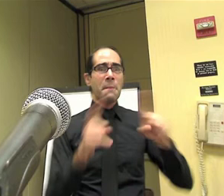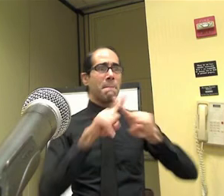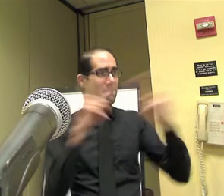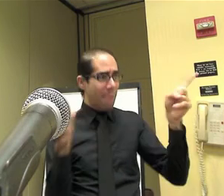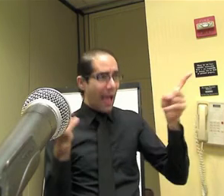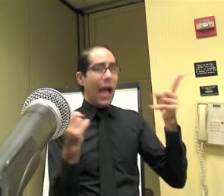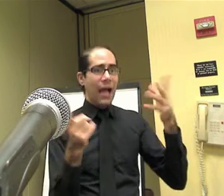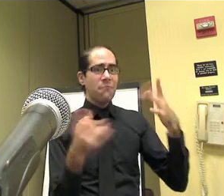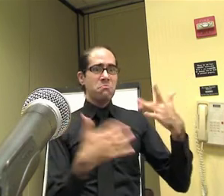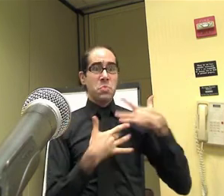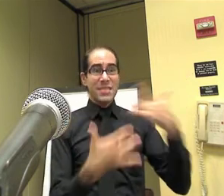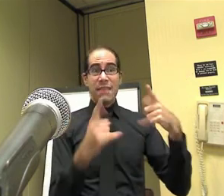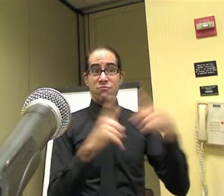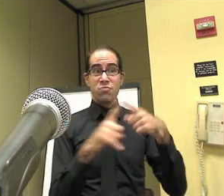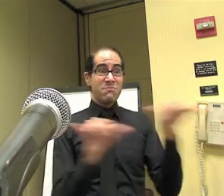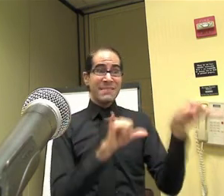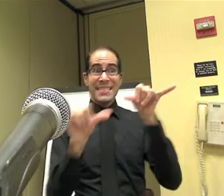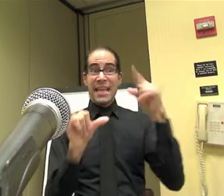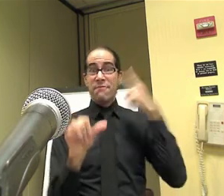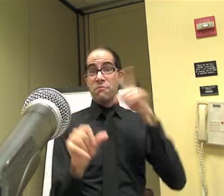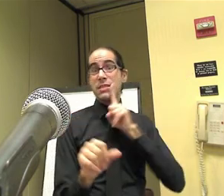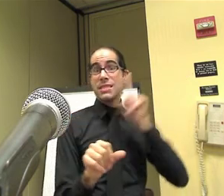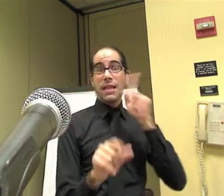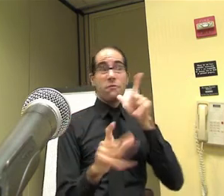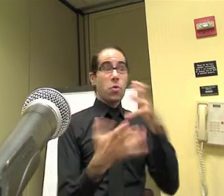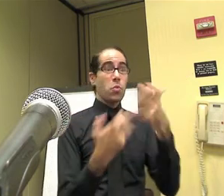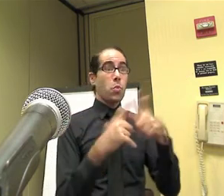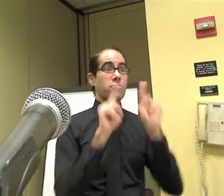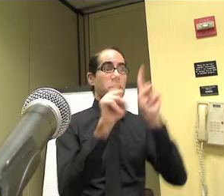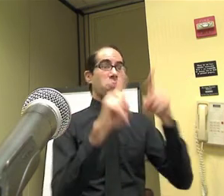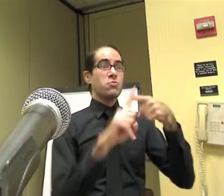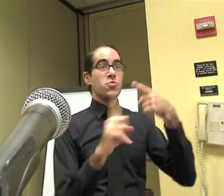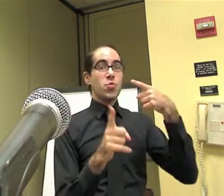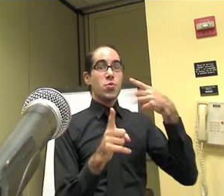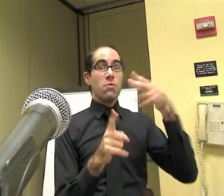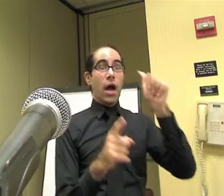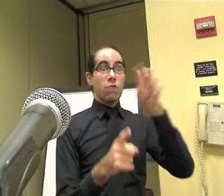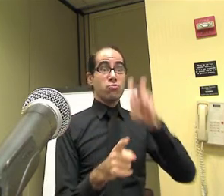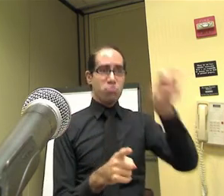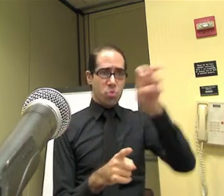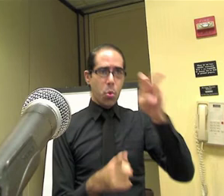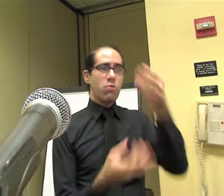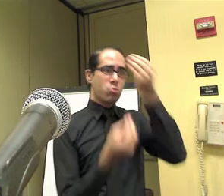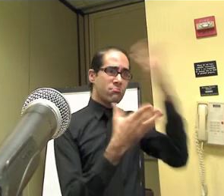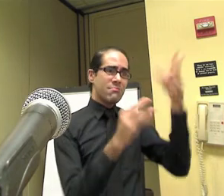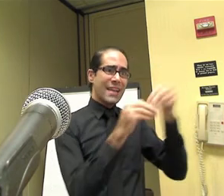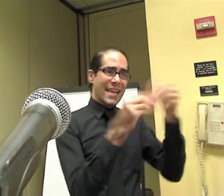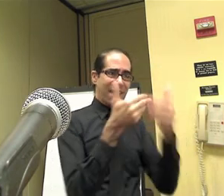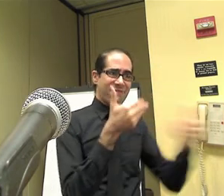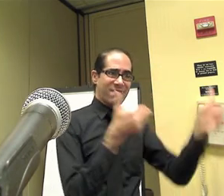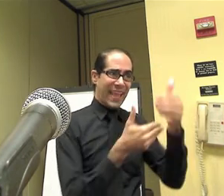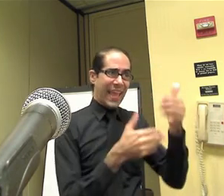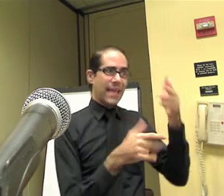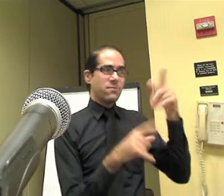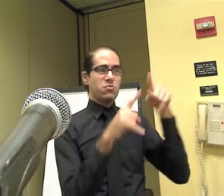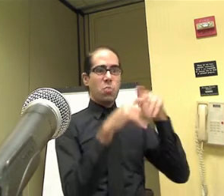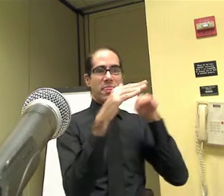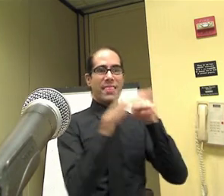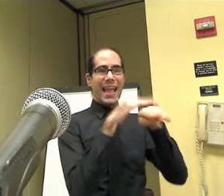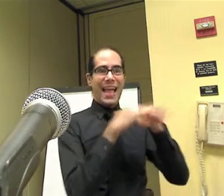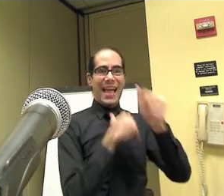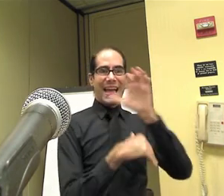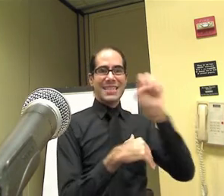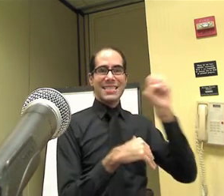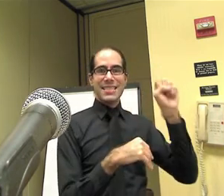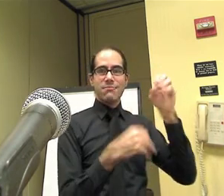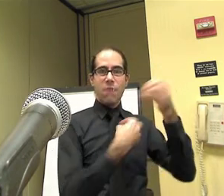people. But what we tend to do is like if a deaf person wants to go on a tour, if